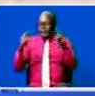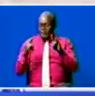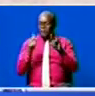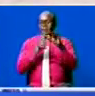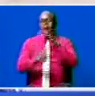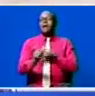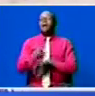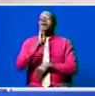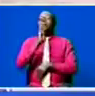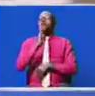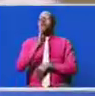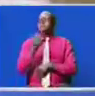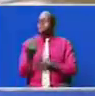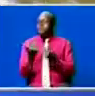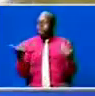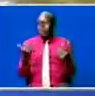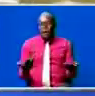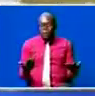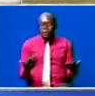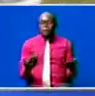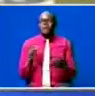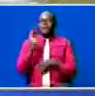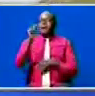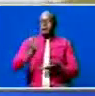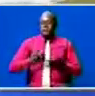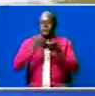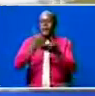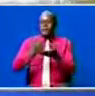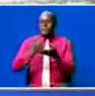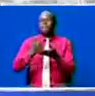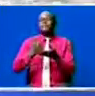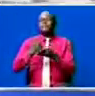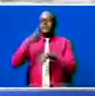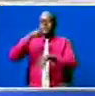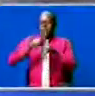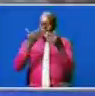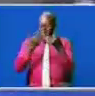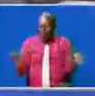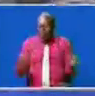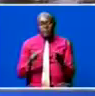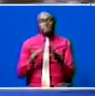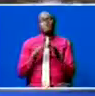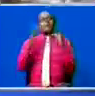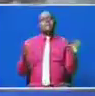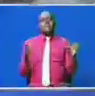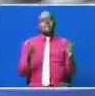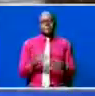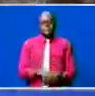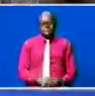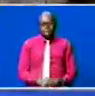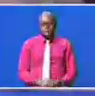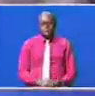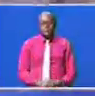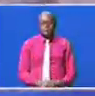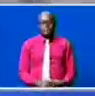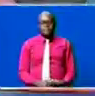aweze ogelea kwa darasa kama. The call for help resonates louder even as the losses soar higher. Ray Polo, KTN